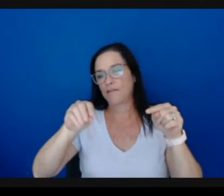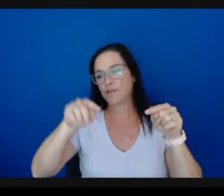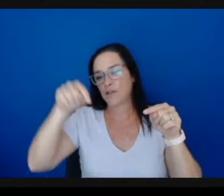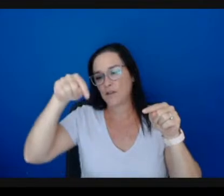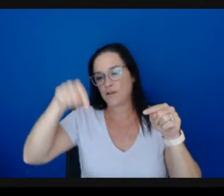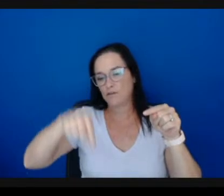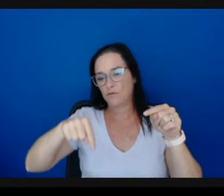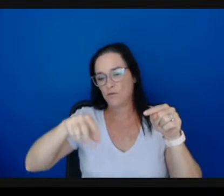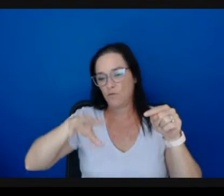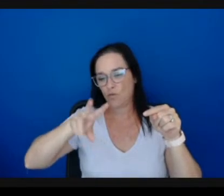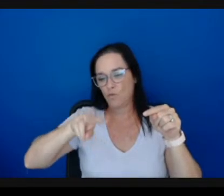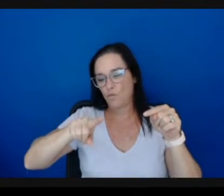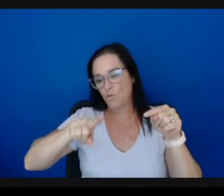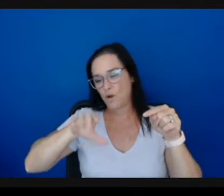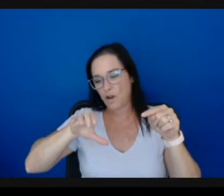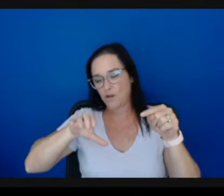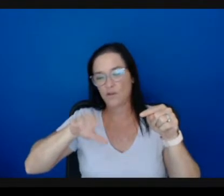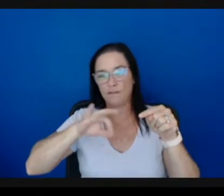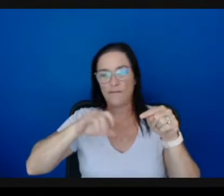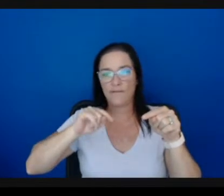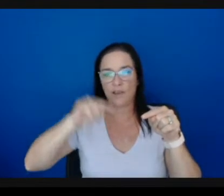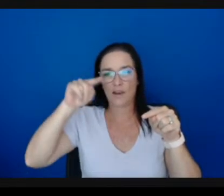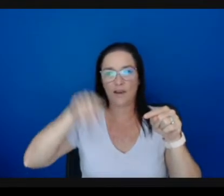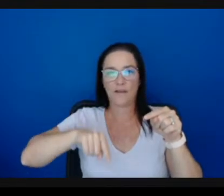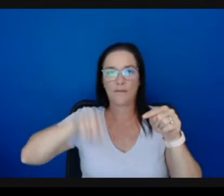road from Mr. Ni'i's home.